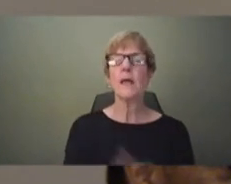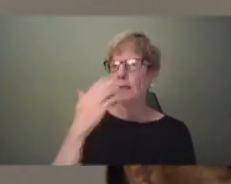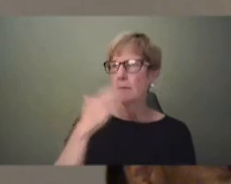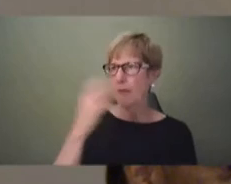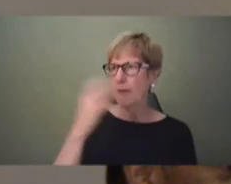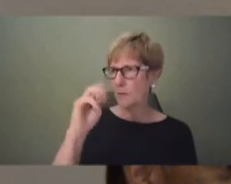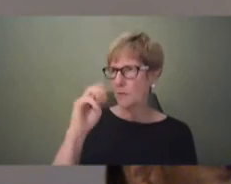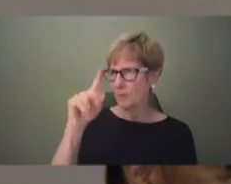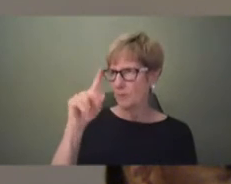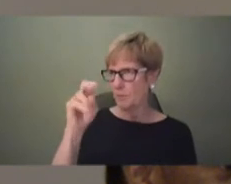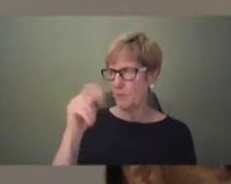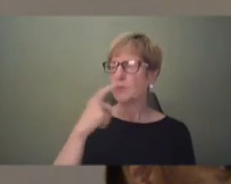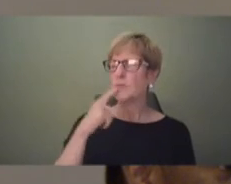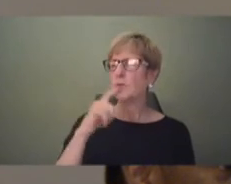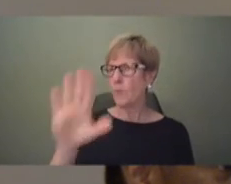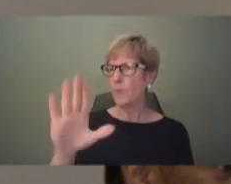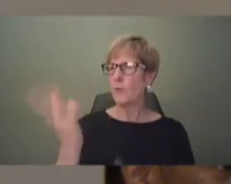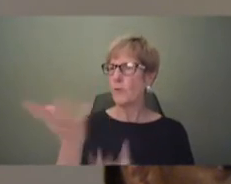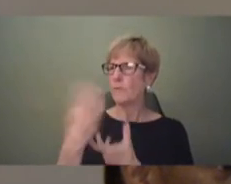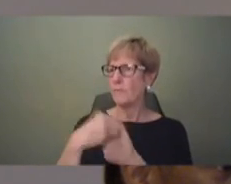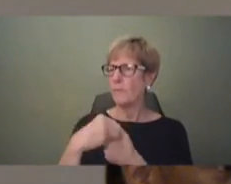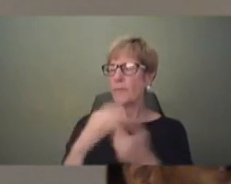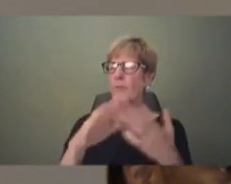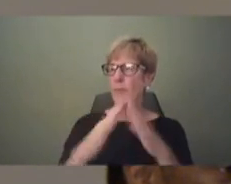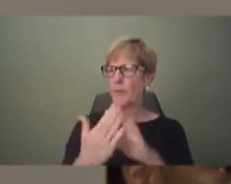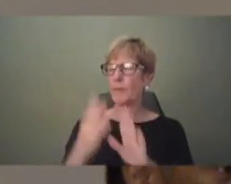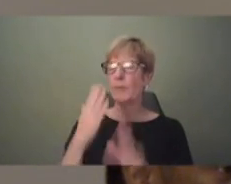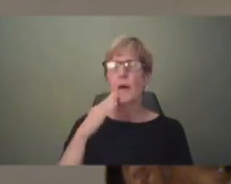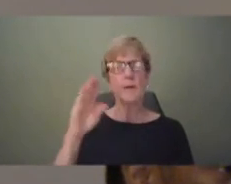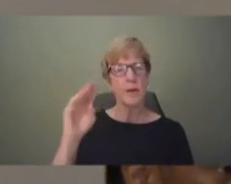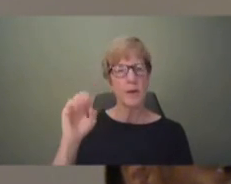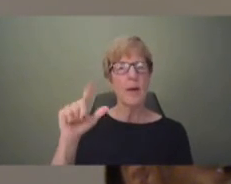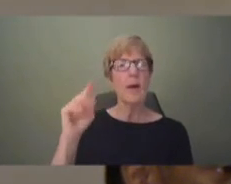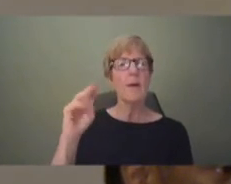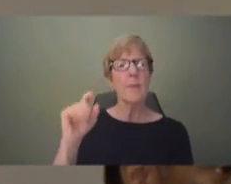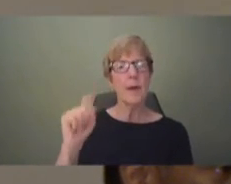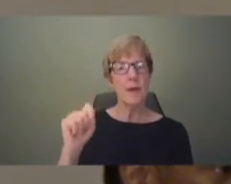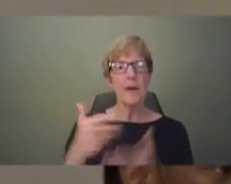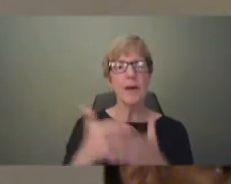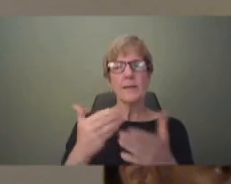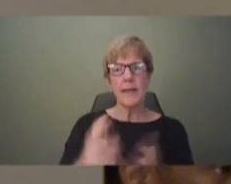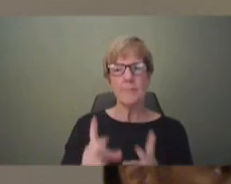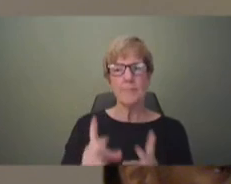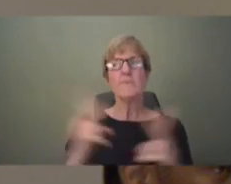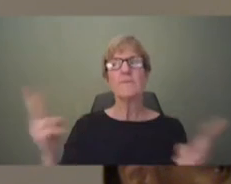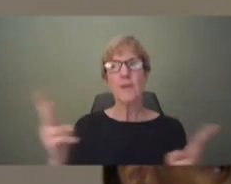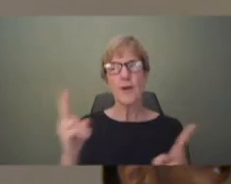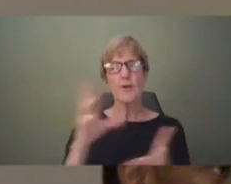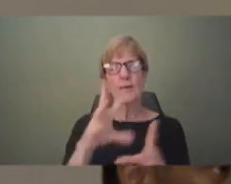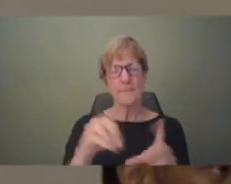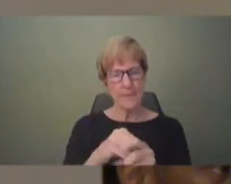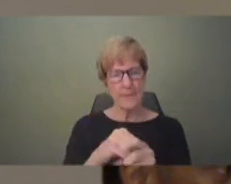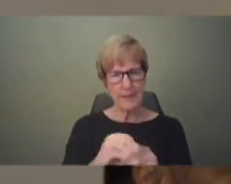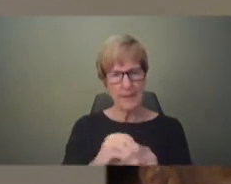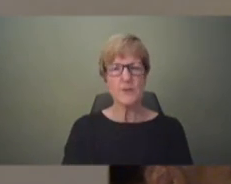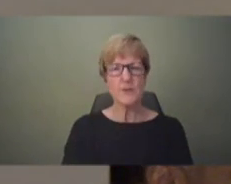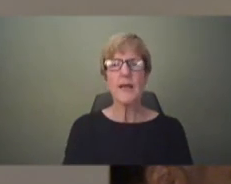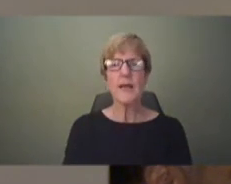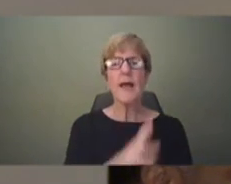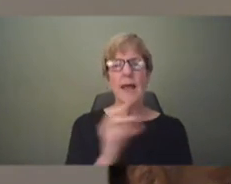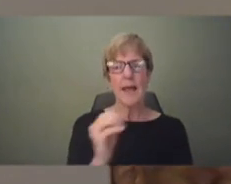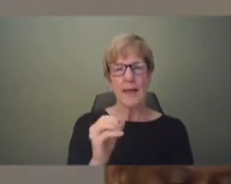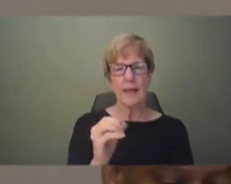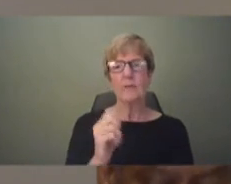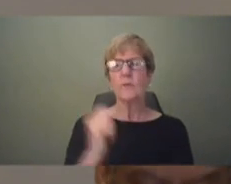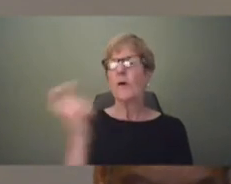for your engagement with the community I know that Belmont neighborhood association is very much engaged in um all of the new